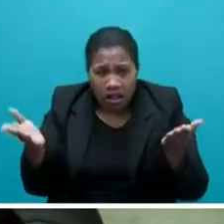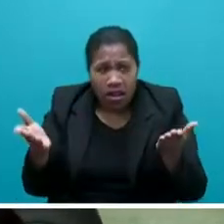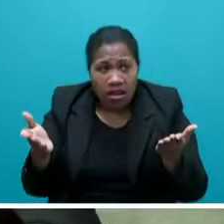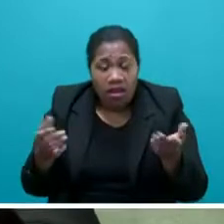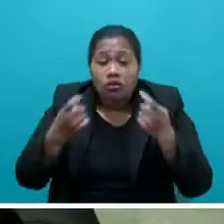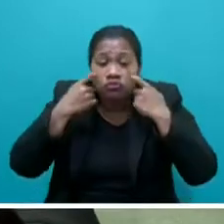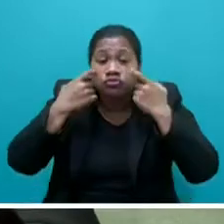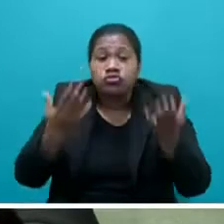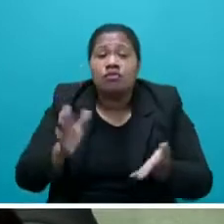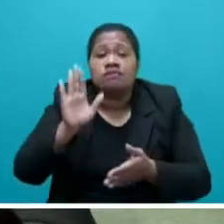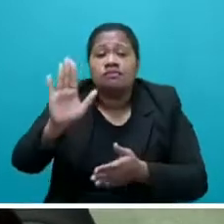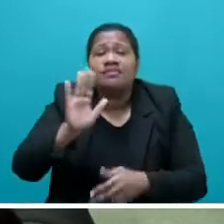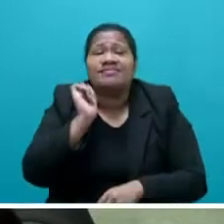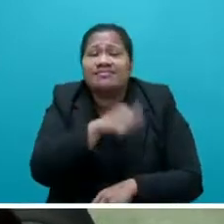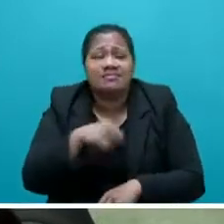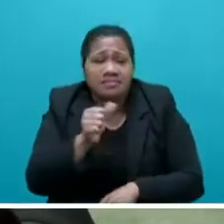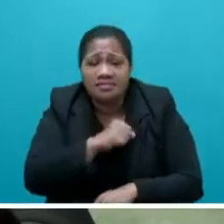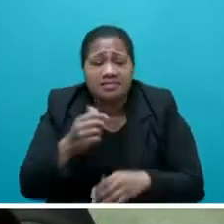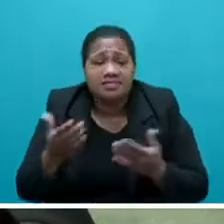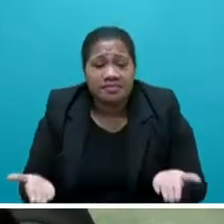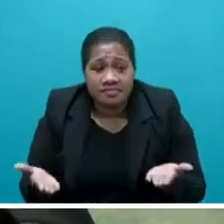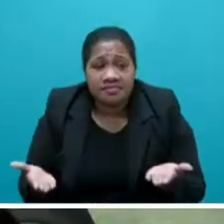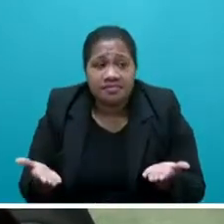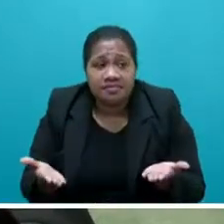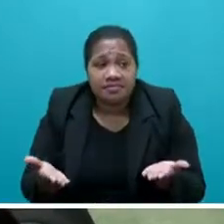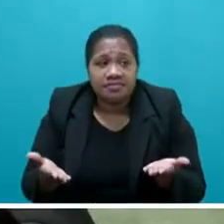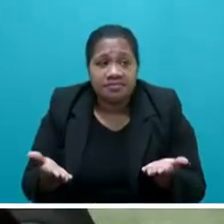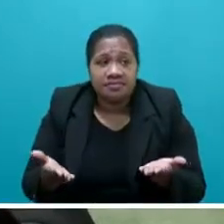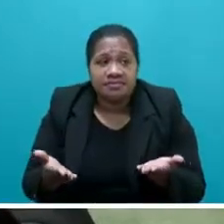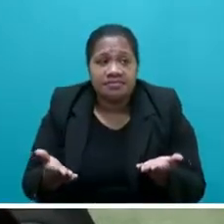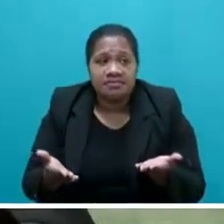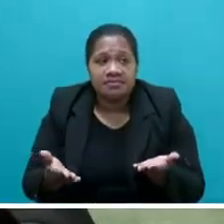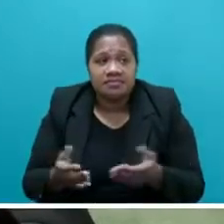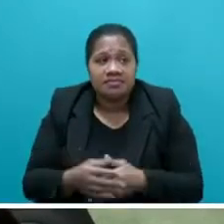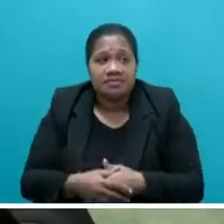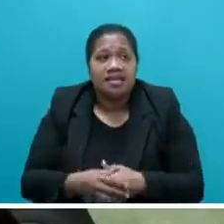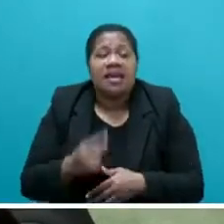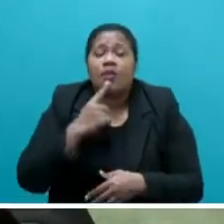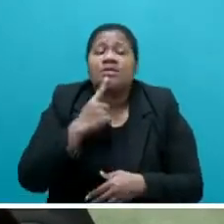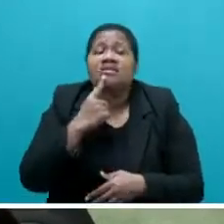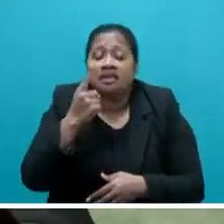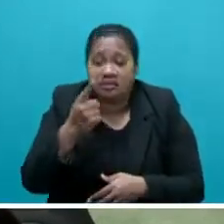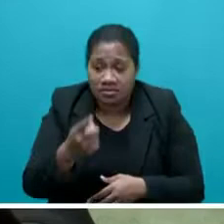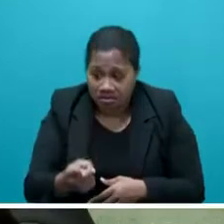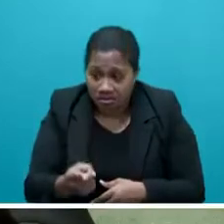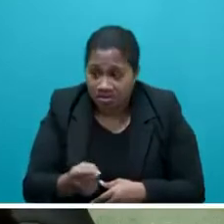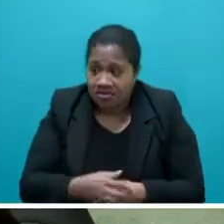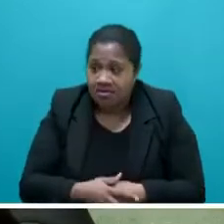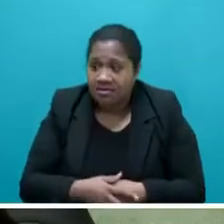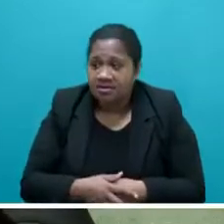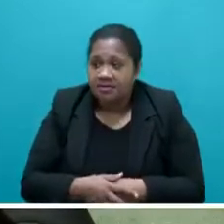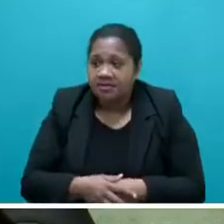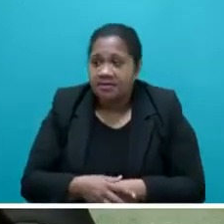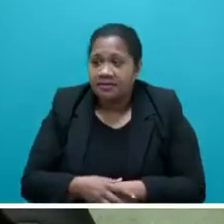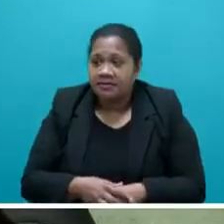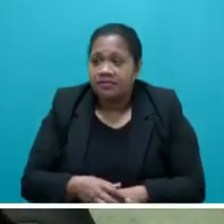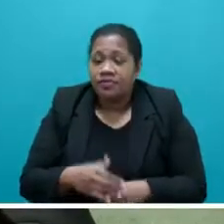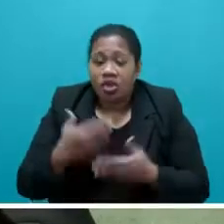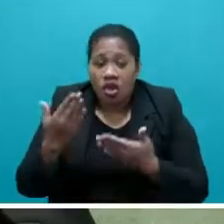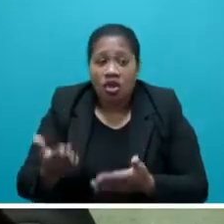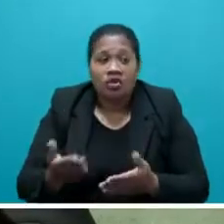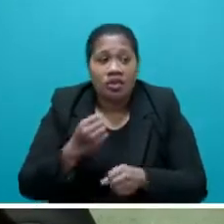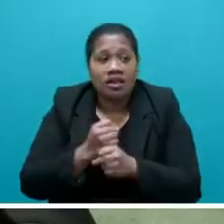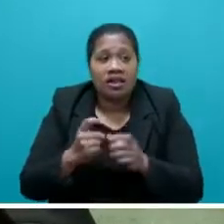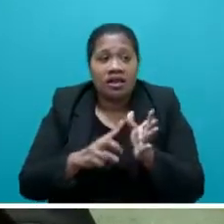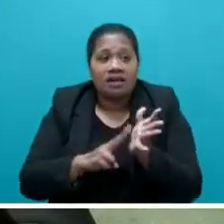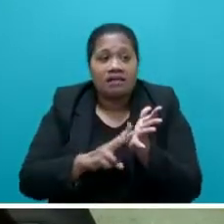inaptitude, your inability to run an effective government. And I tell you, Honourable Gavoka said we'll be the toast in the